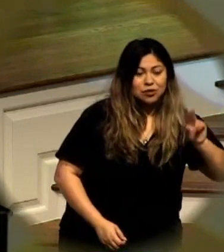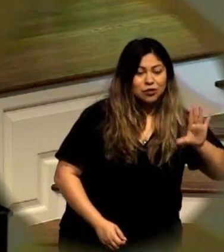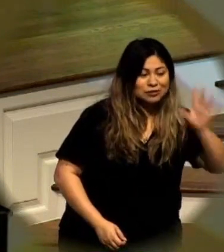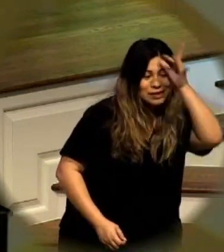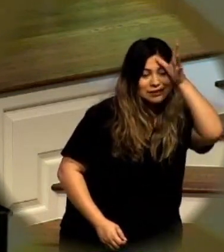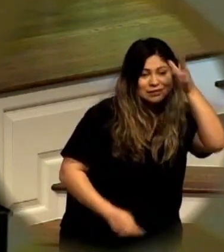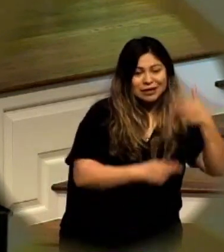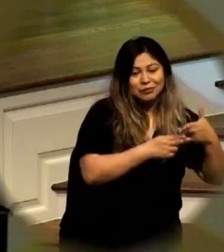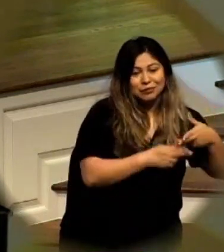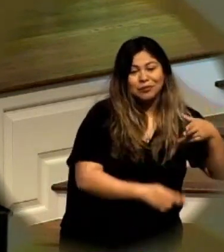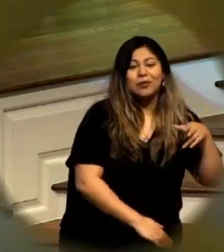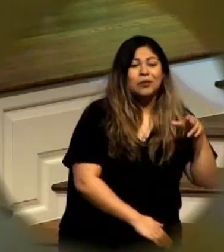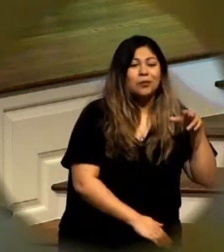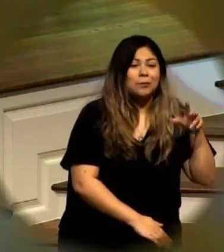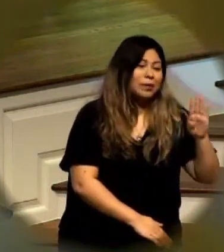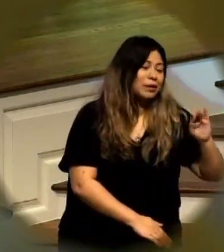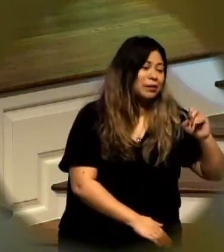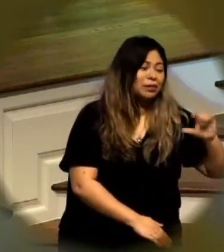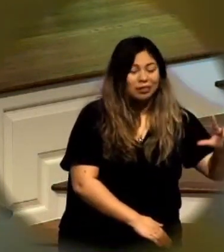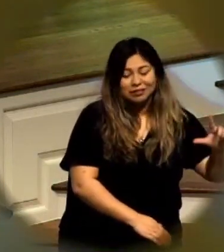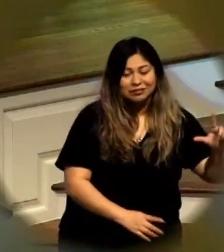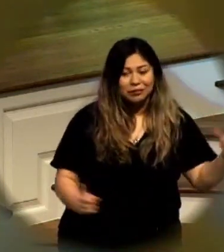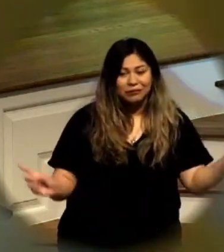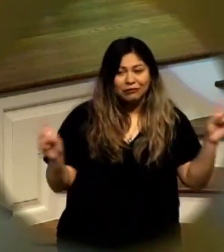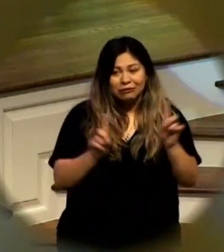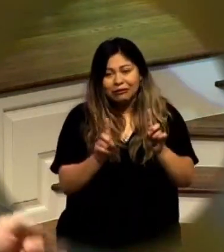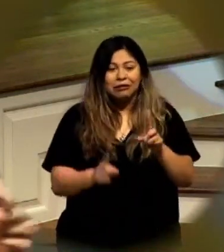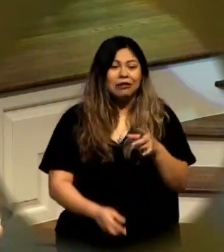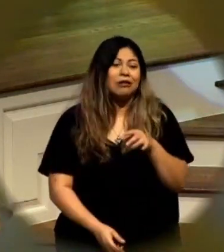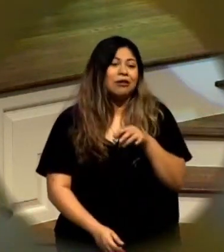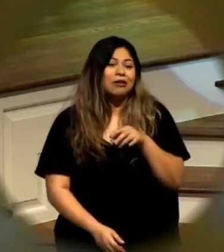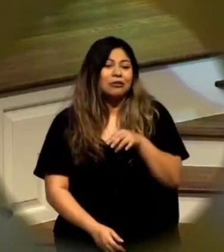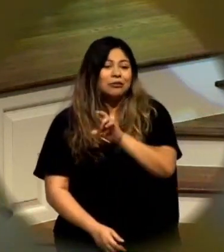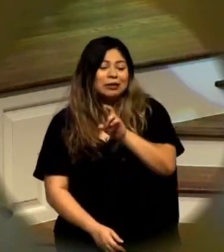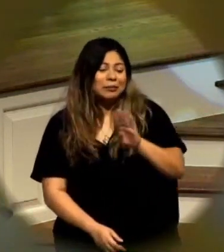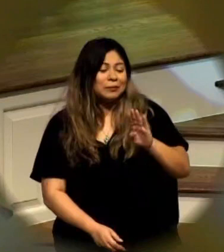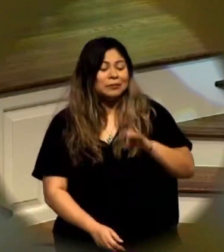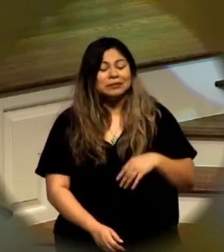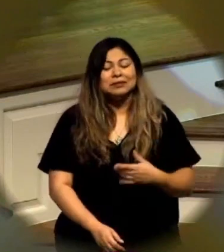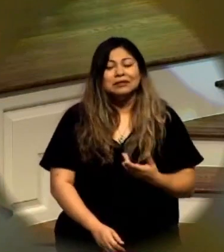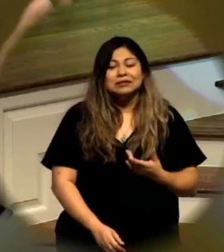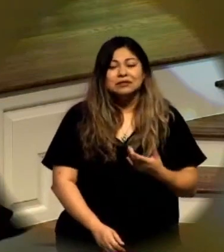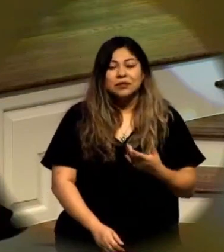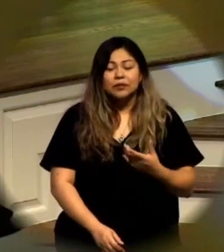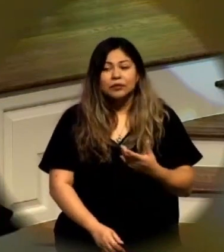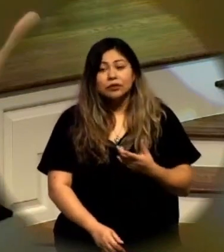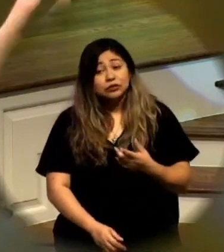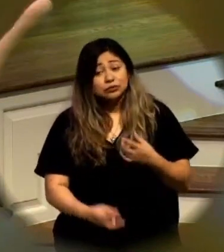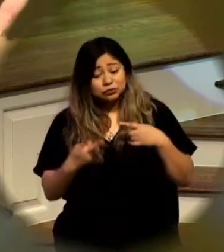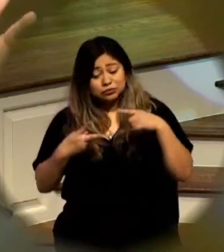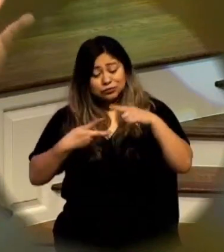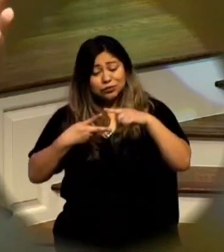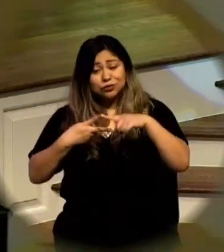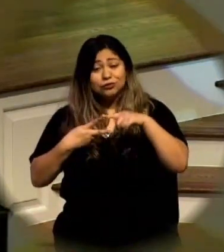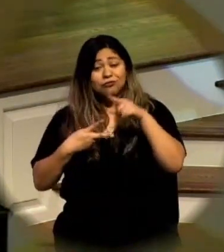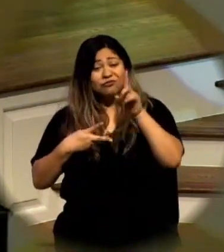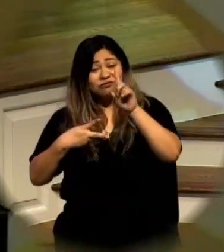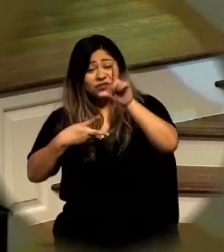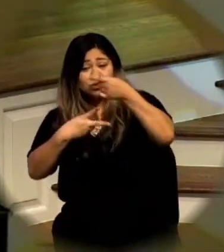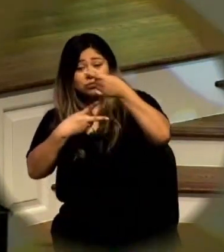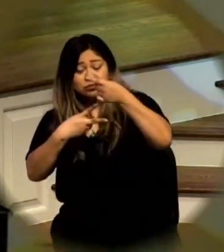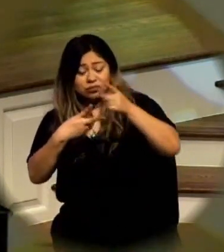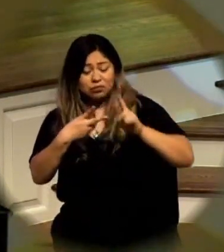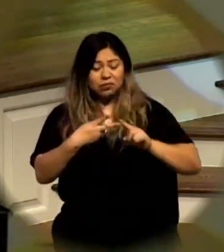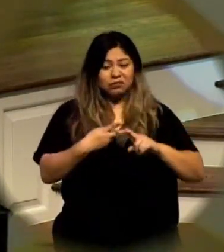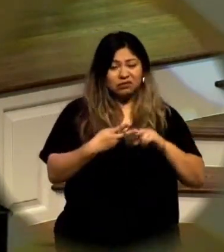Ricky Bobby's life motto is: you are either first or you are last. Really, the whole movie is a farce. It's making fun of Ricky's